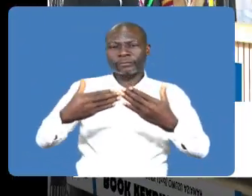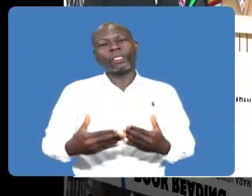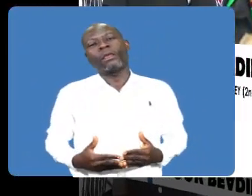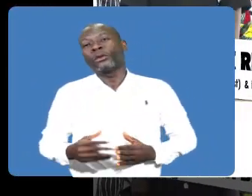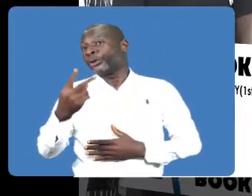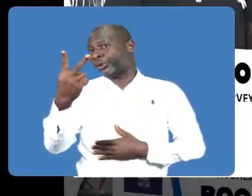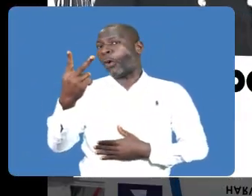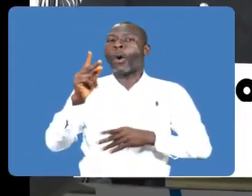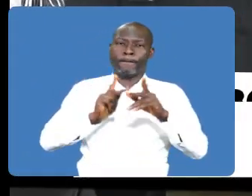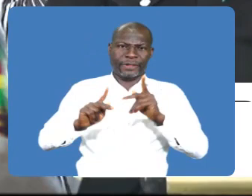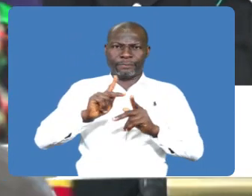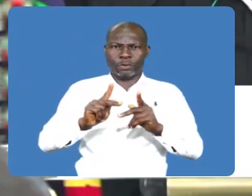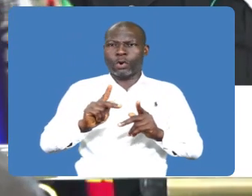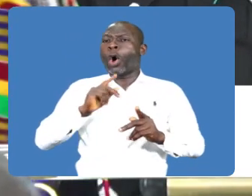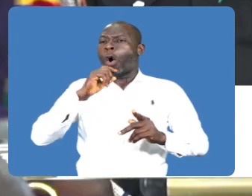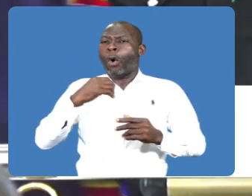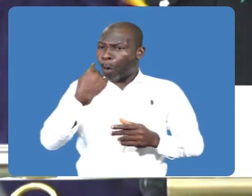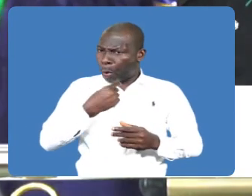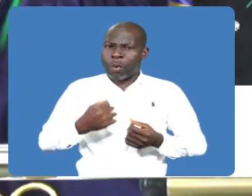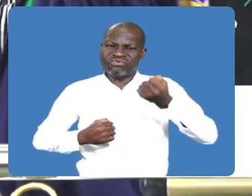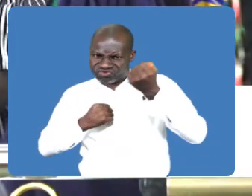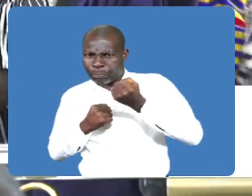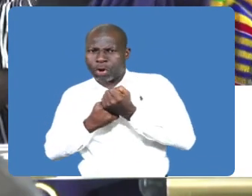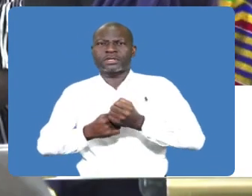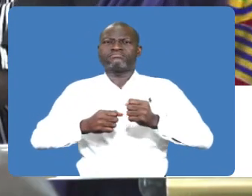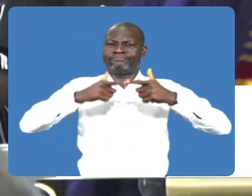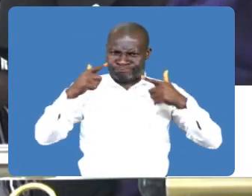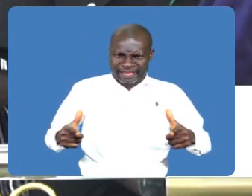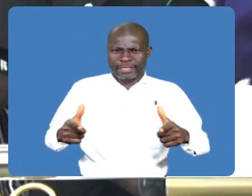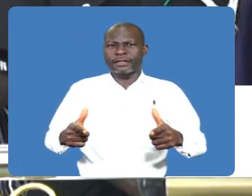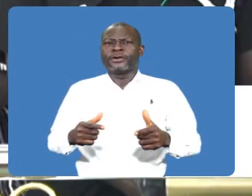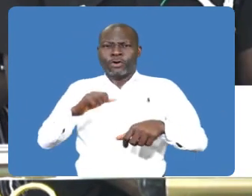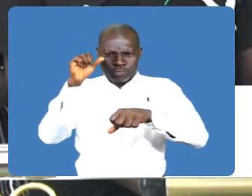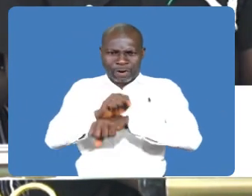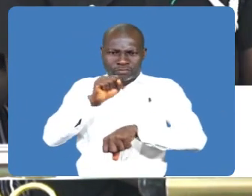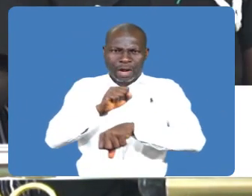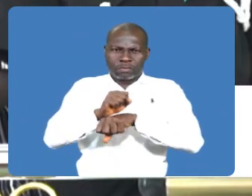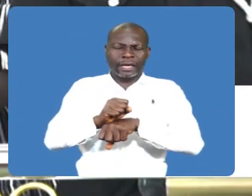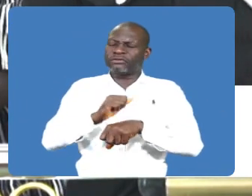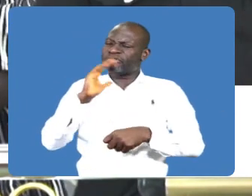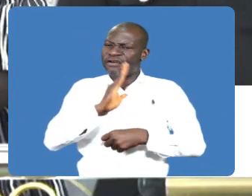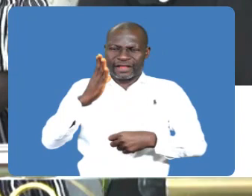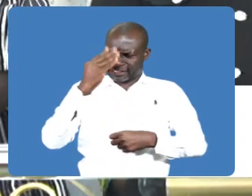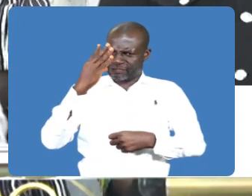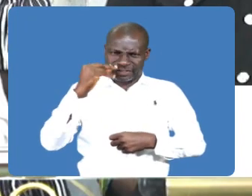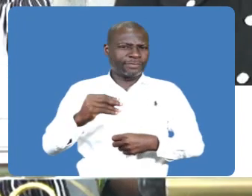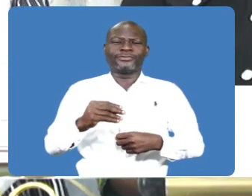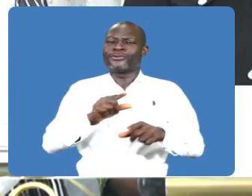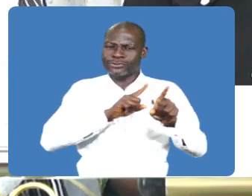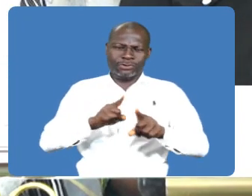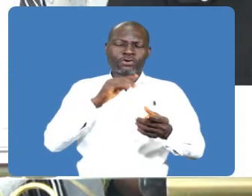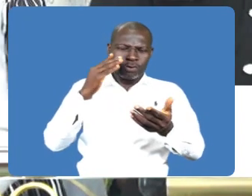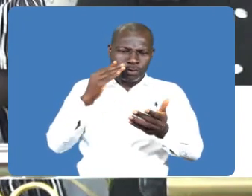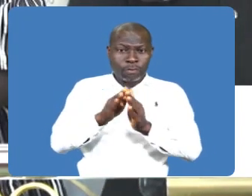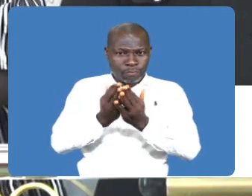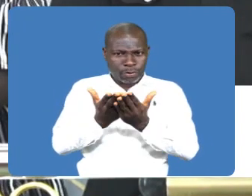it up. And we are no mienu. Omo contribute to ye, encourage ye, Juma spend these sleepless nights.